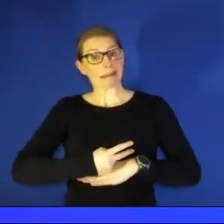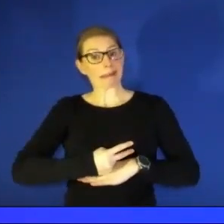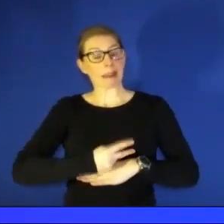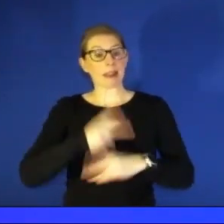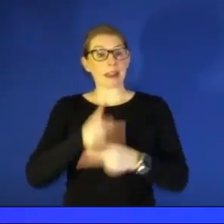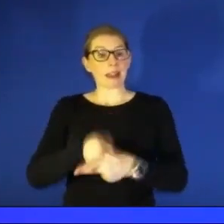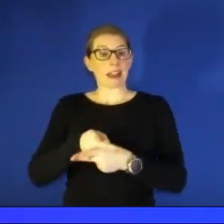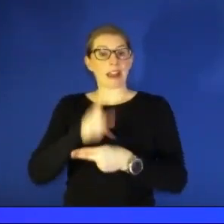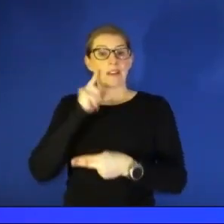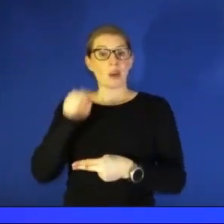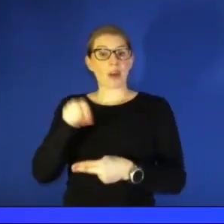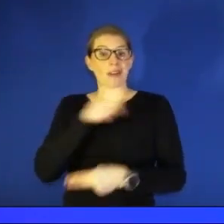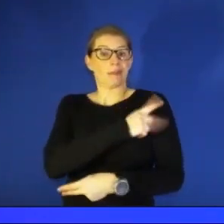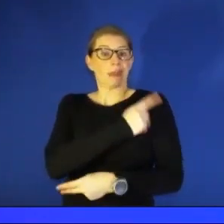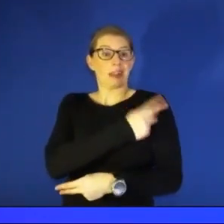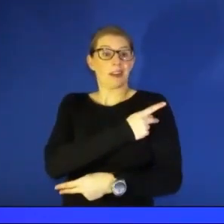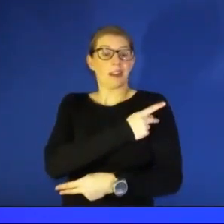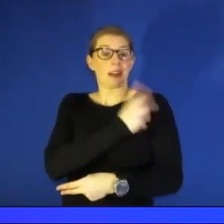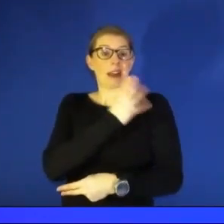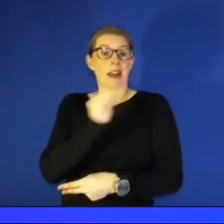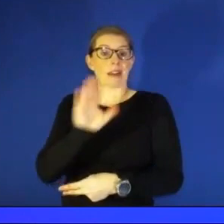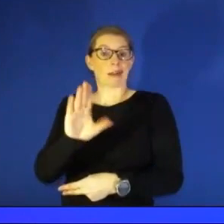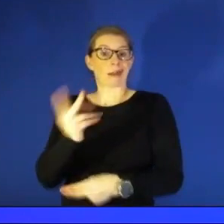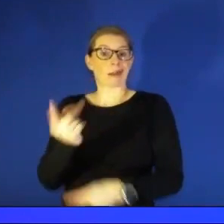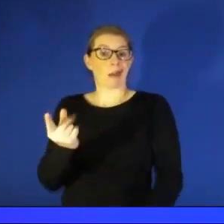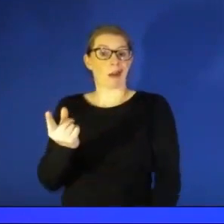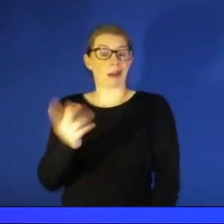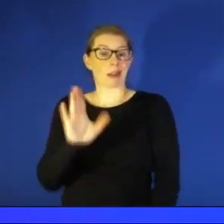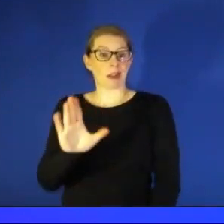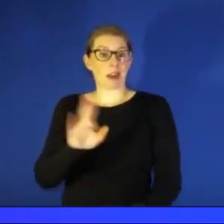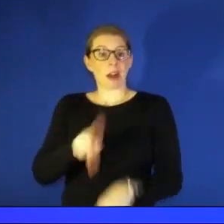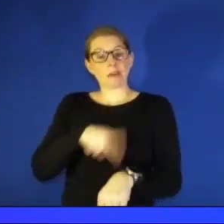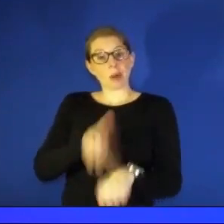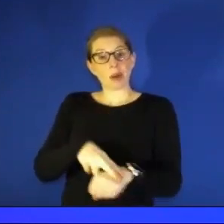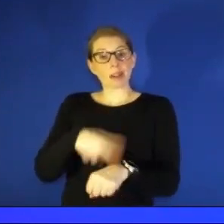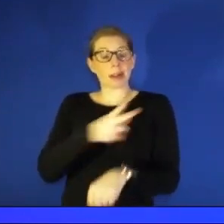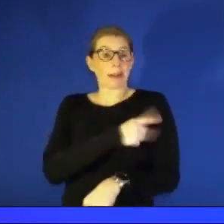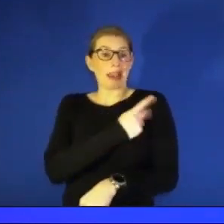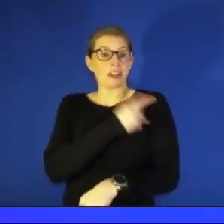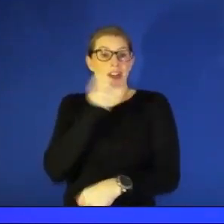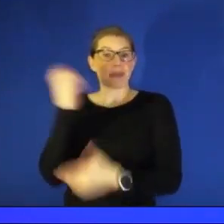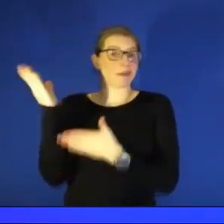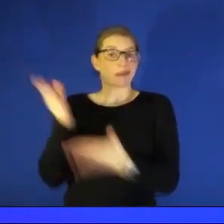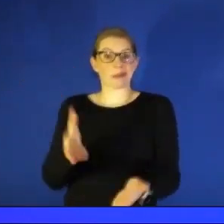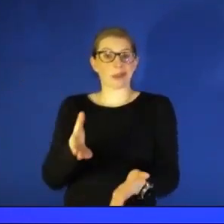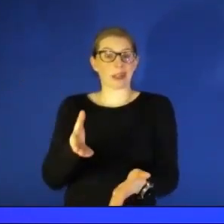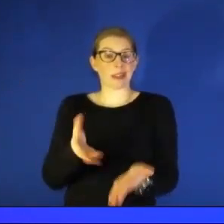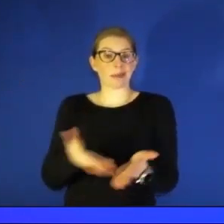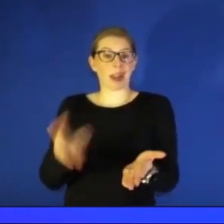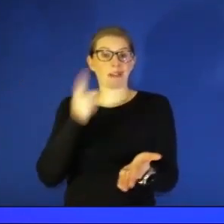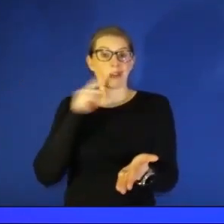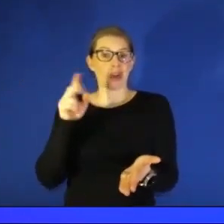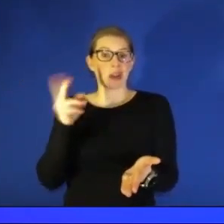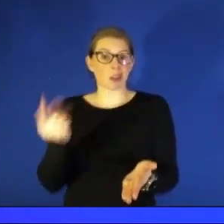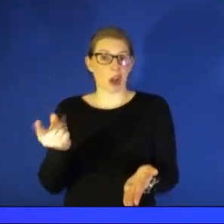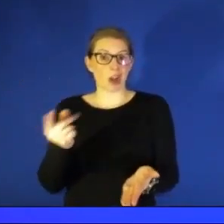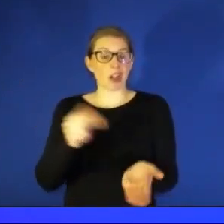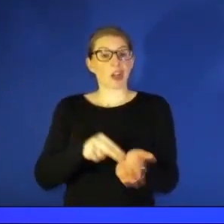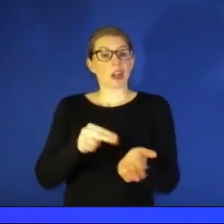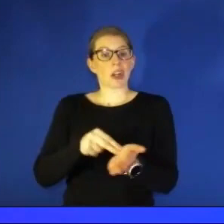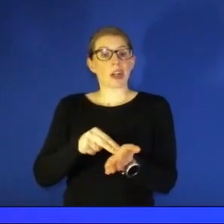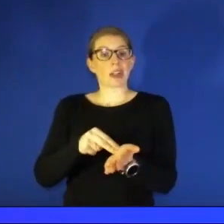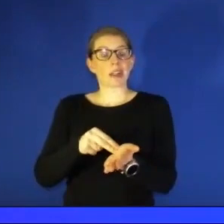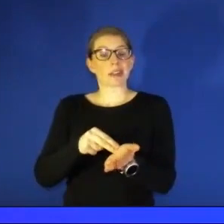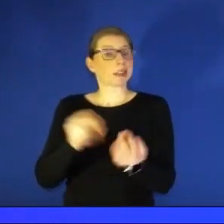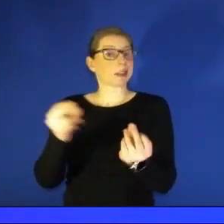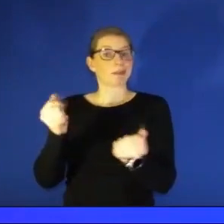this patient and her dog. Of course, the patient didn't come with supplies for the dog, so the nurses made that happen.